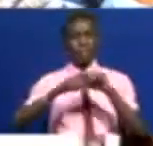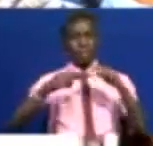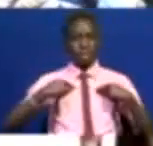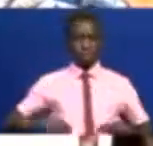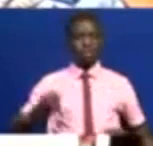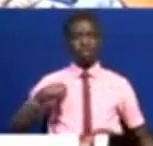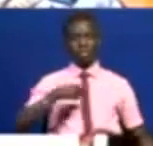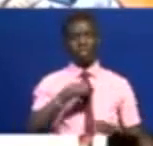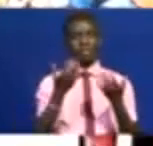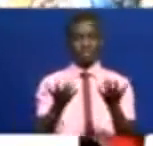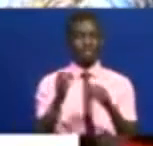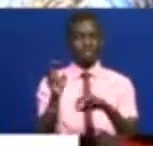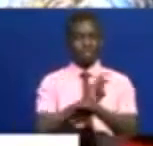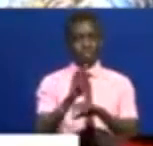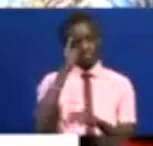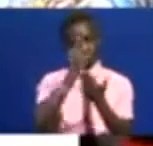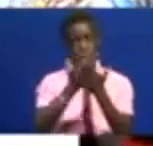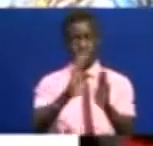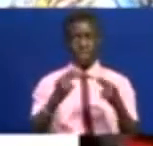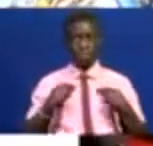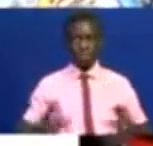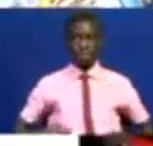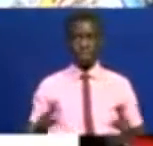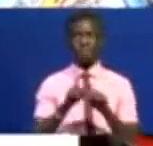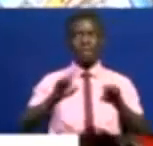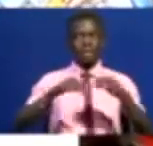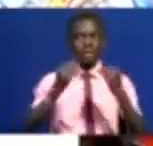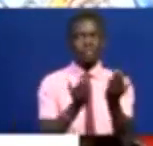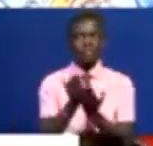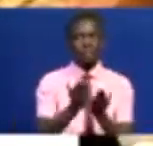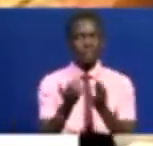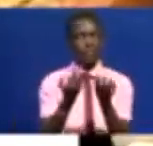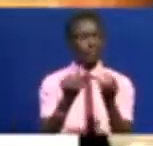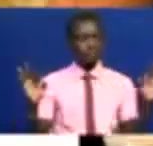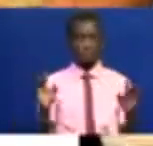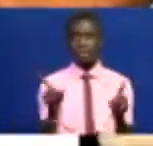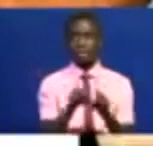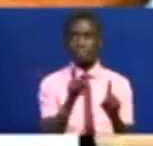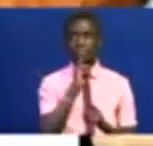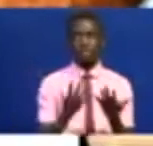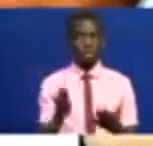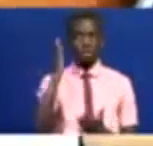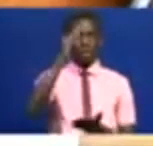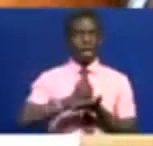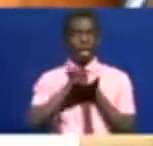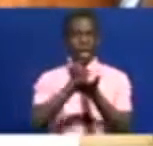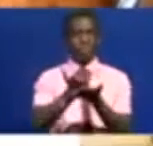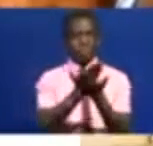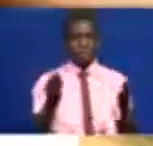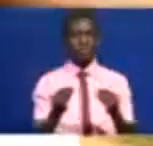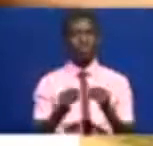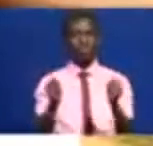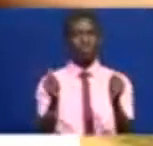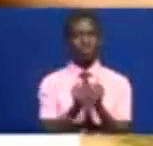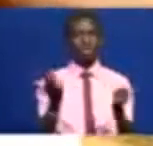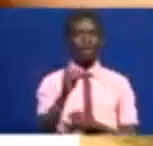Community health volunteers who have been providing services free of charge have welcomed the monthly stipend, saying it will help them deal with the harsh economic